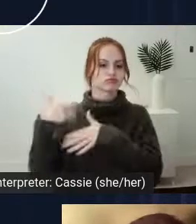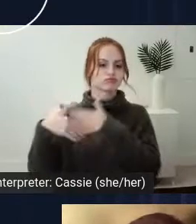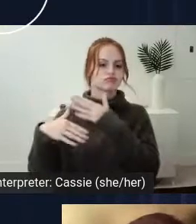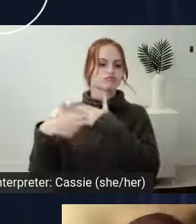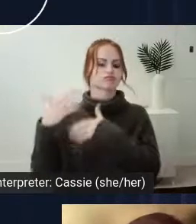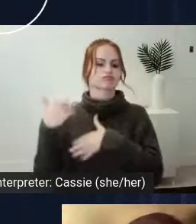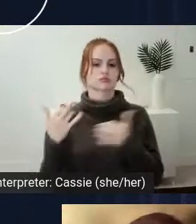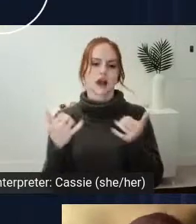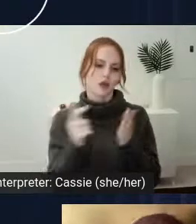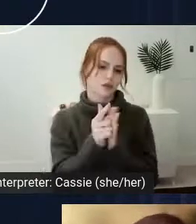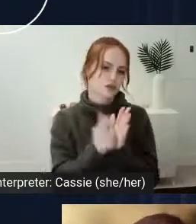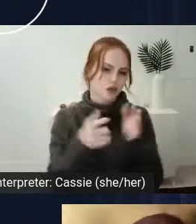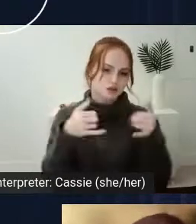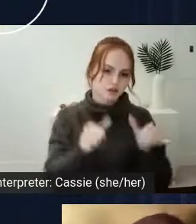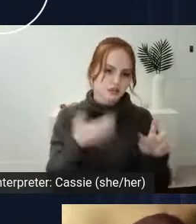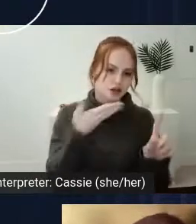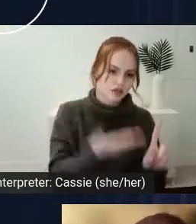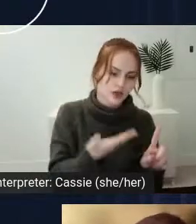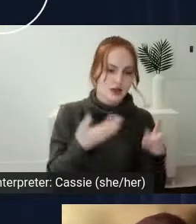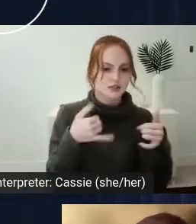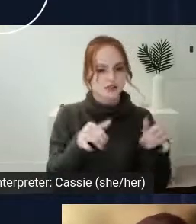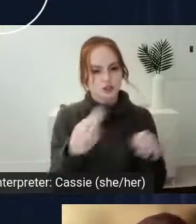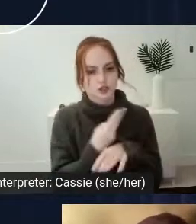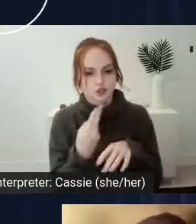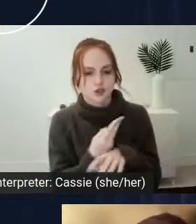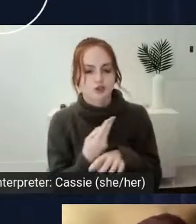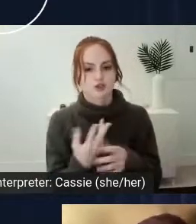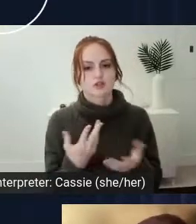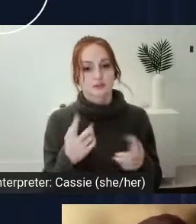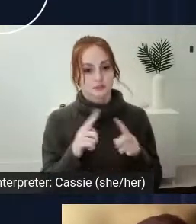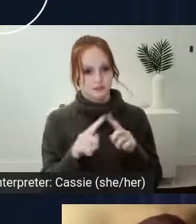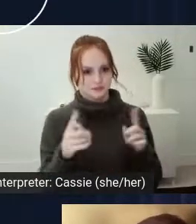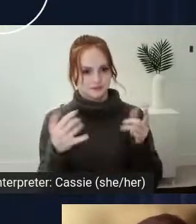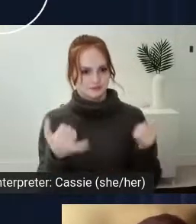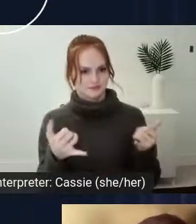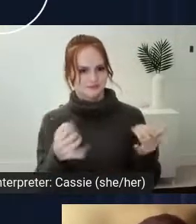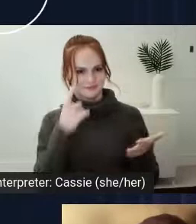be used and weaponized. But now seeing